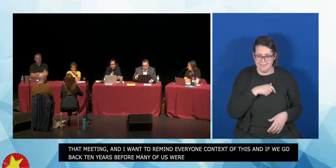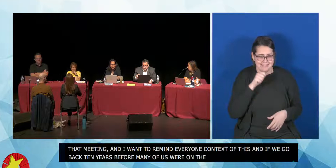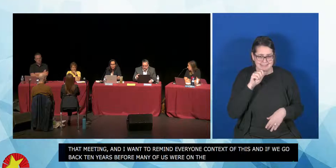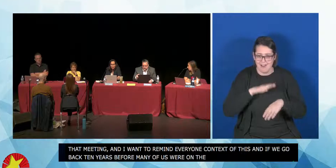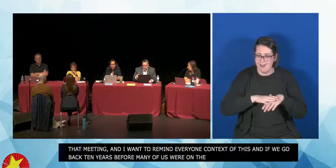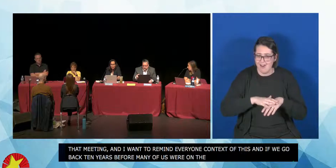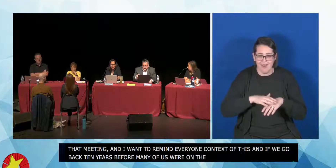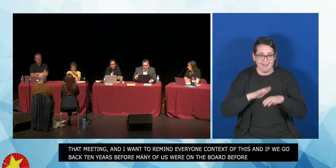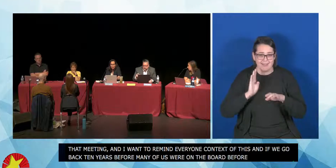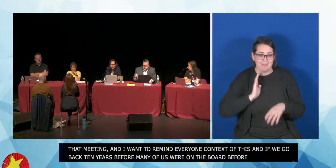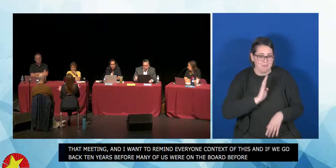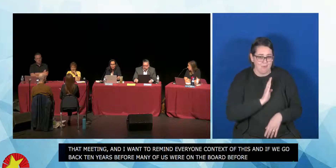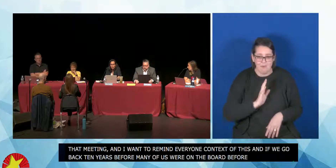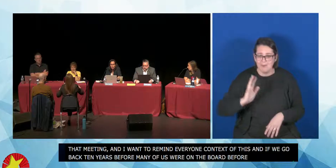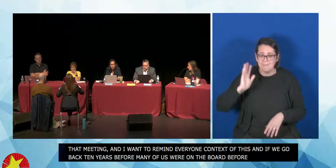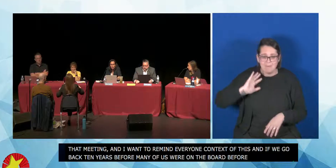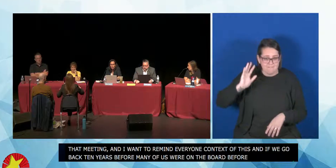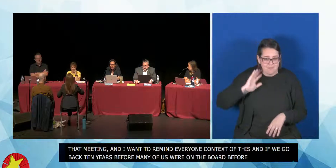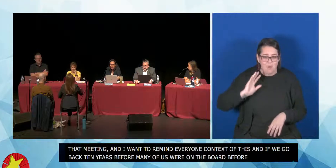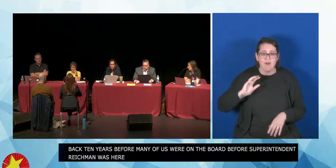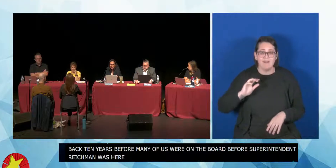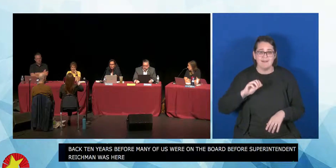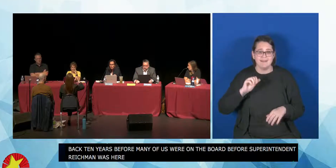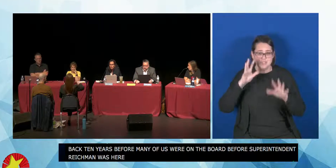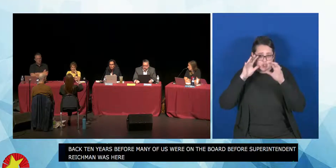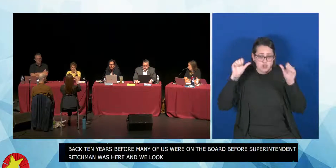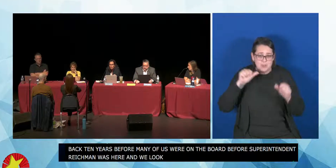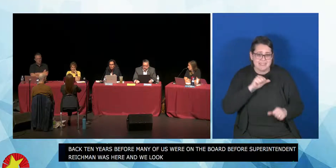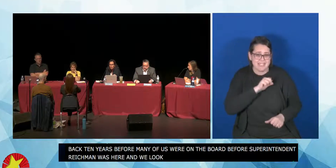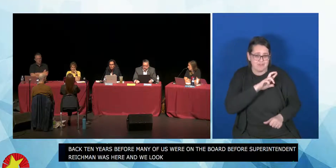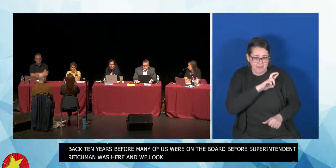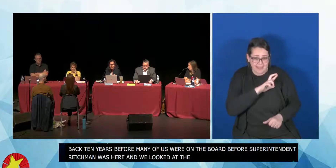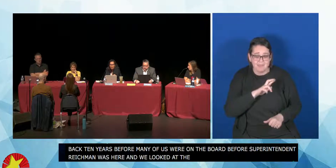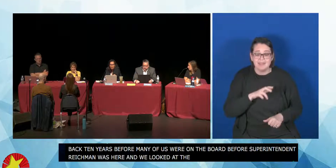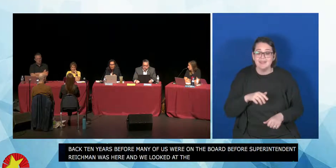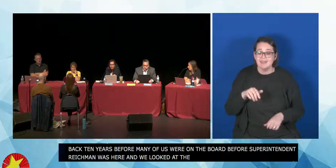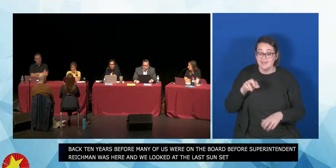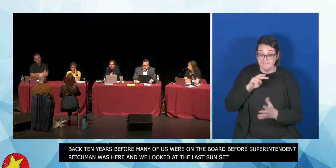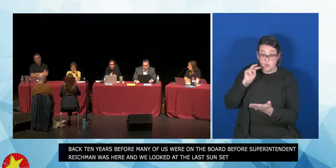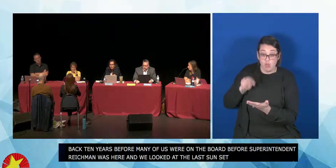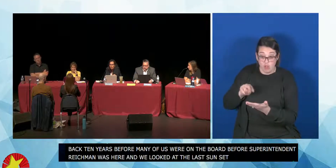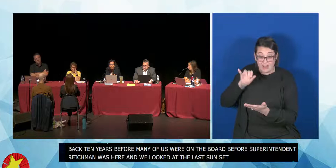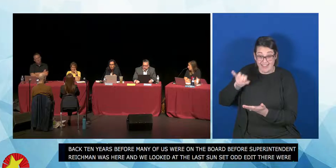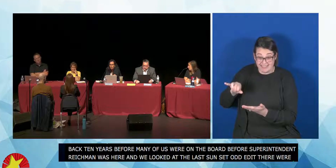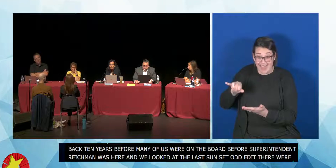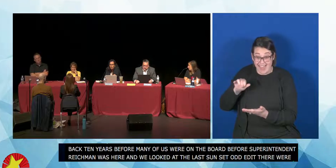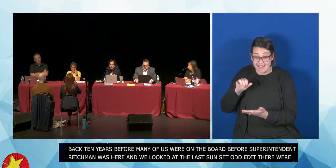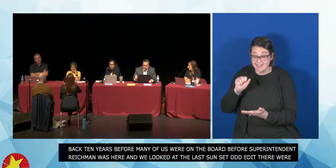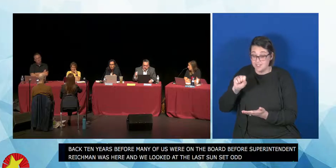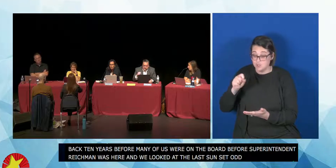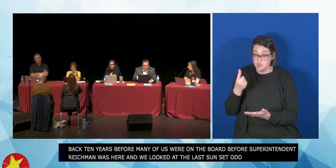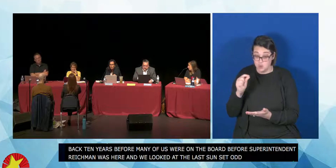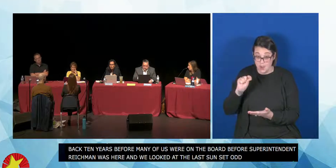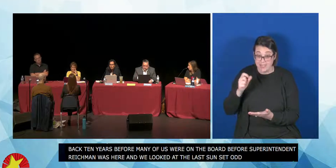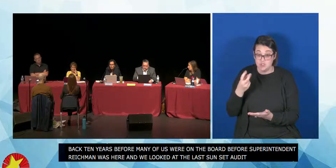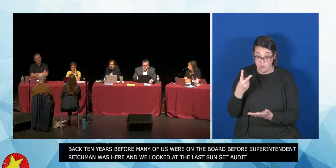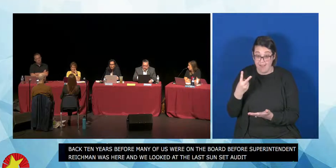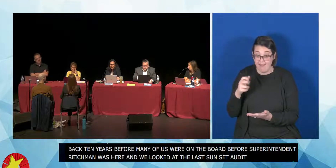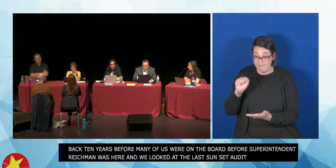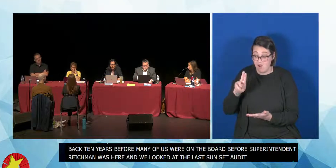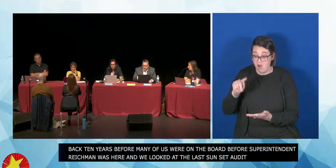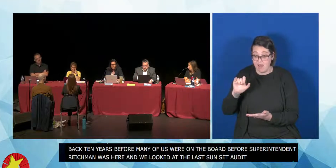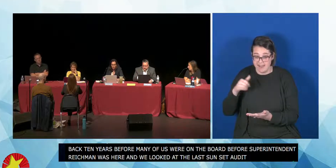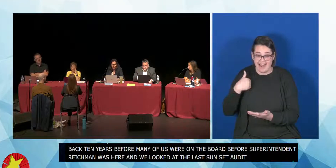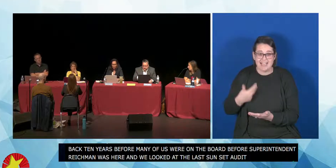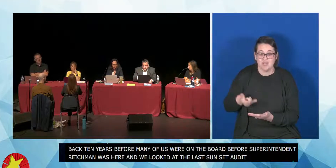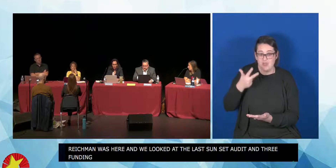here, we look at the last sunset audit. There were 3 findings and 32 audit recommendations. And if you can go back